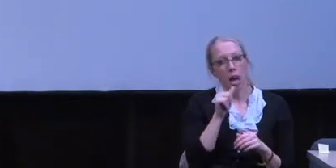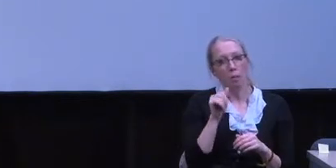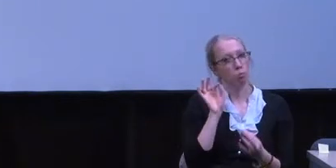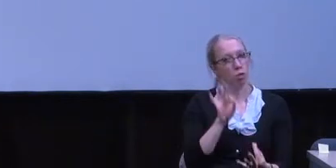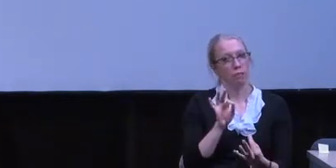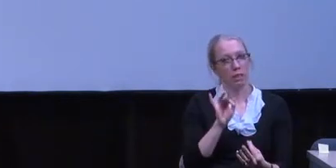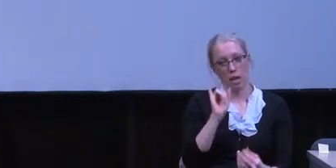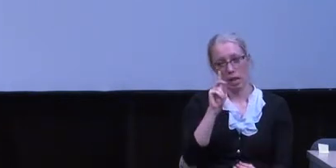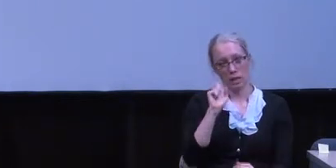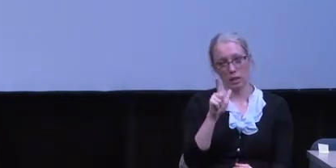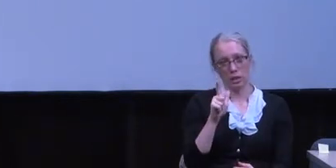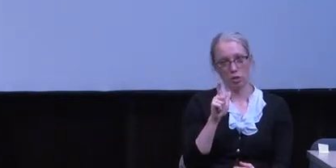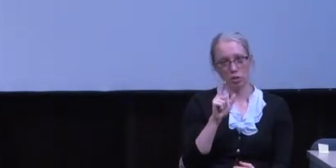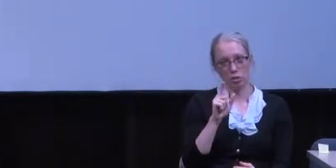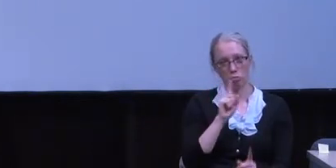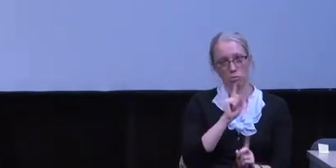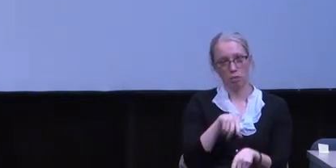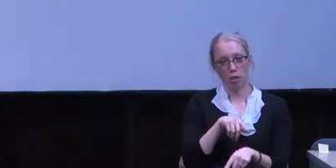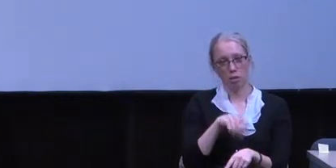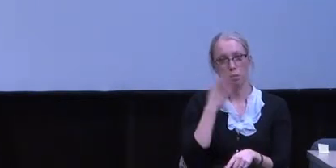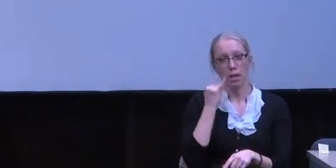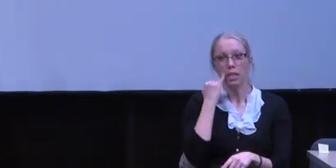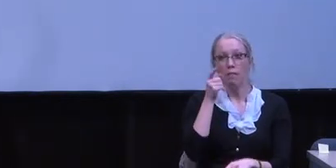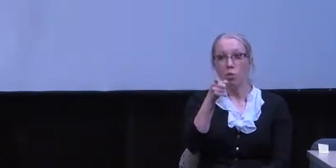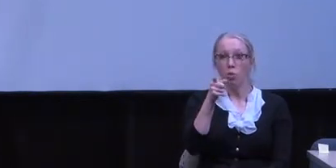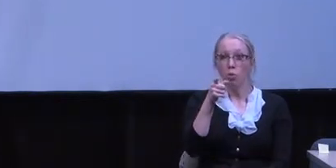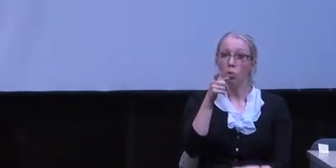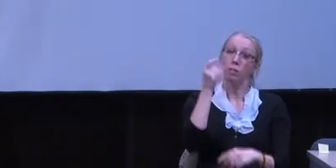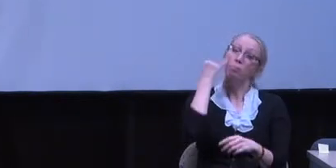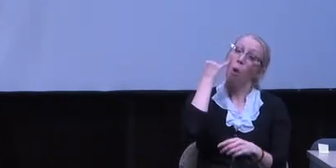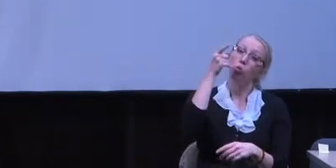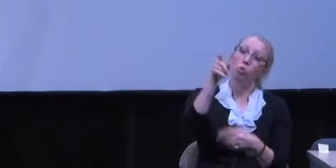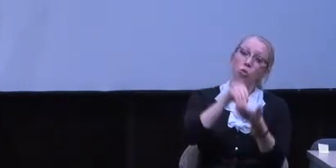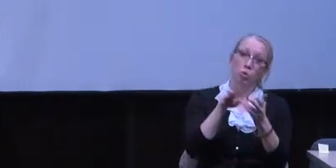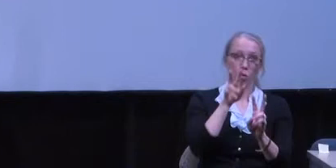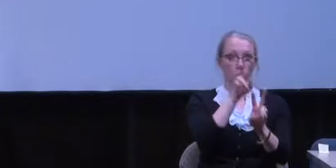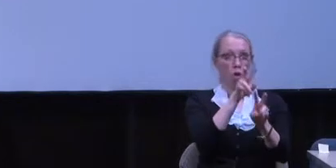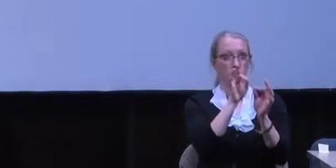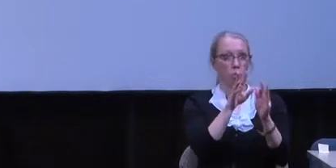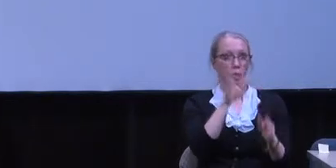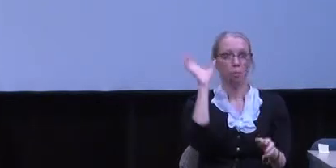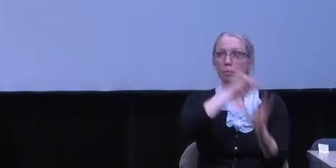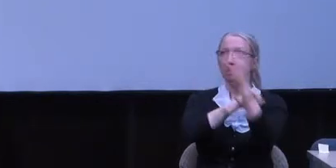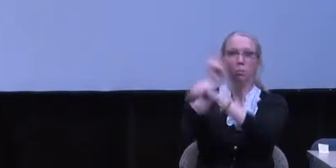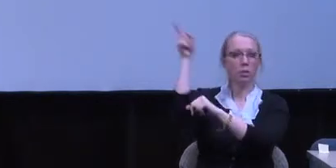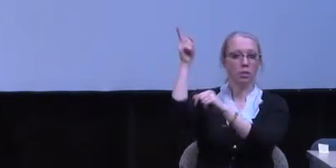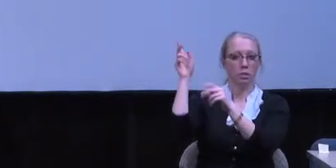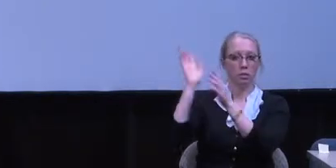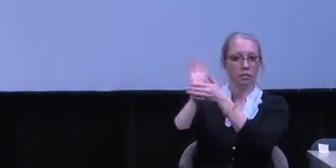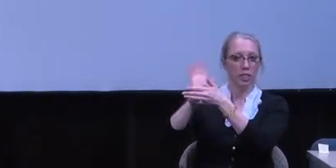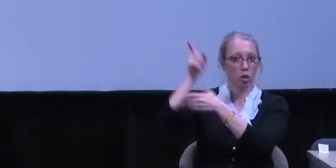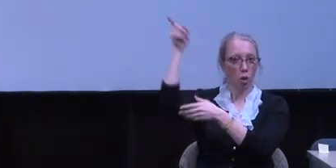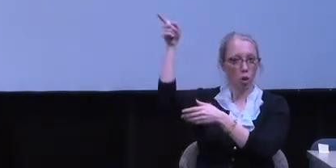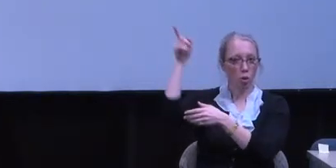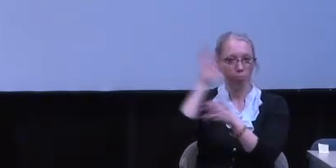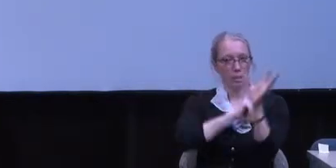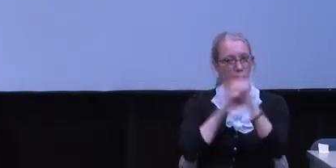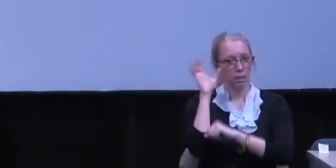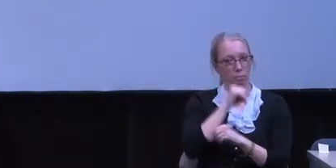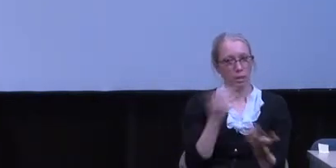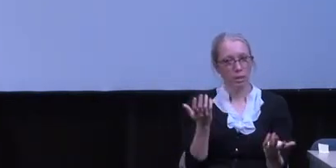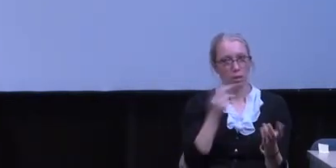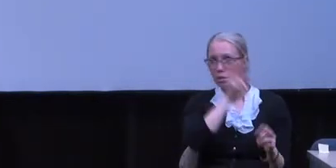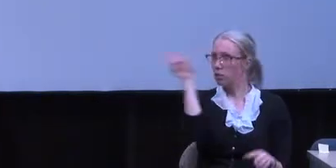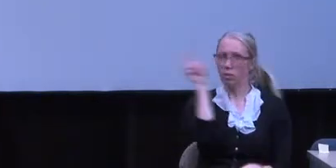about you need to look at me to understand the content while something's on the video, it's really hard to try to go back and forth and